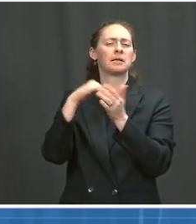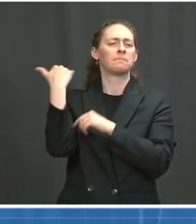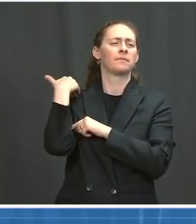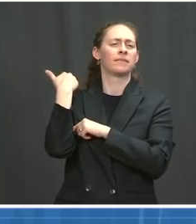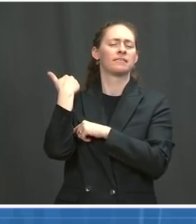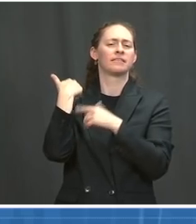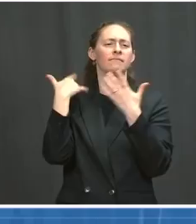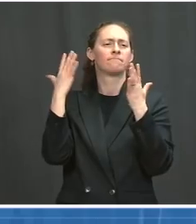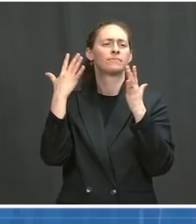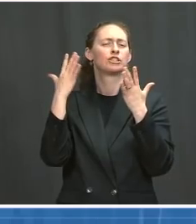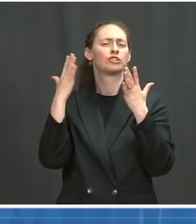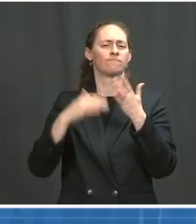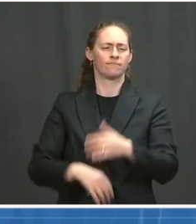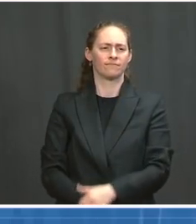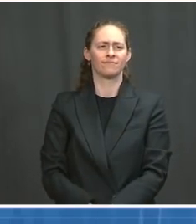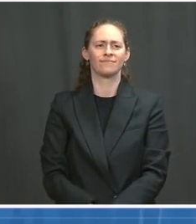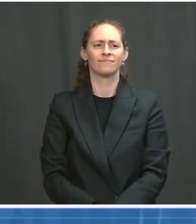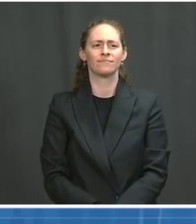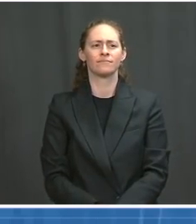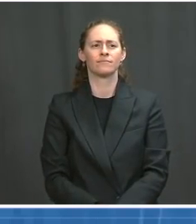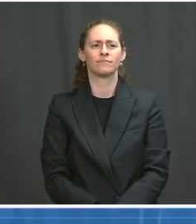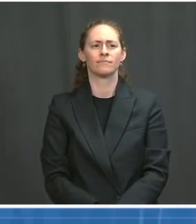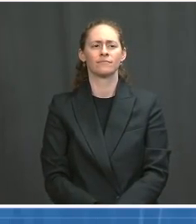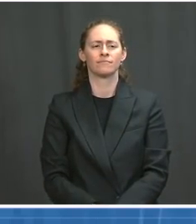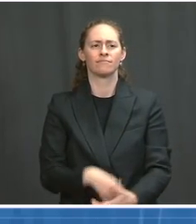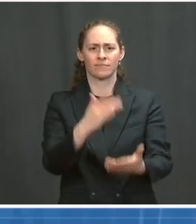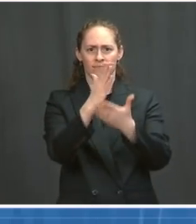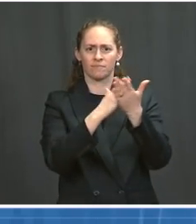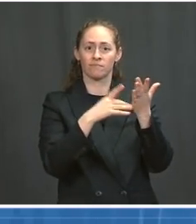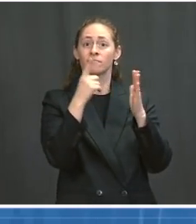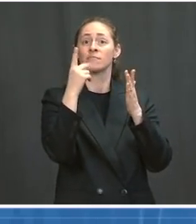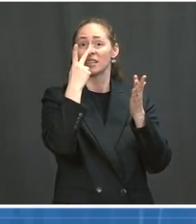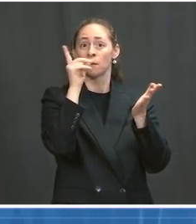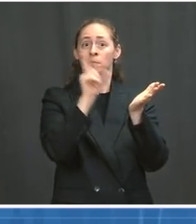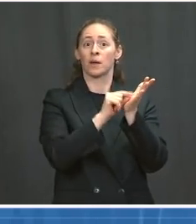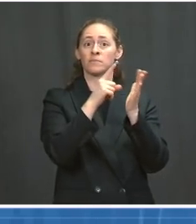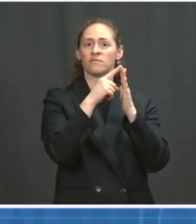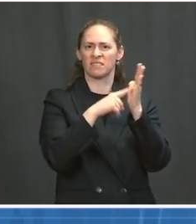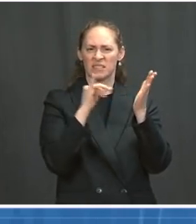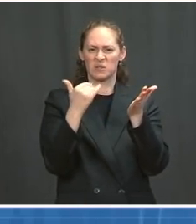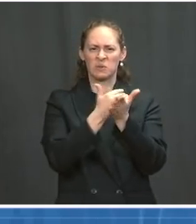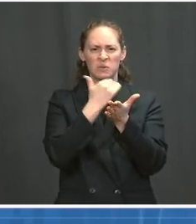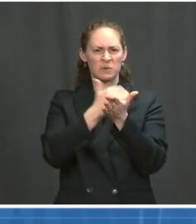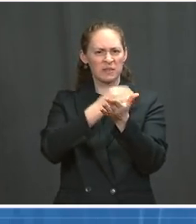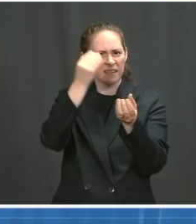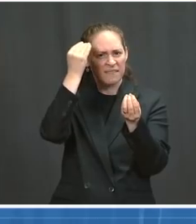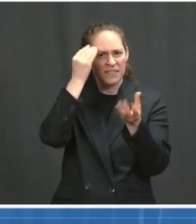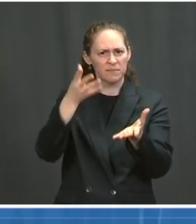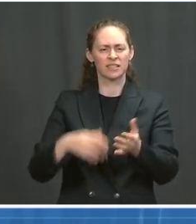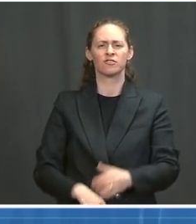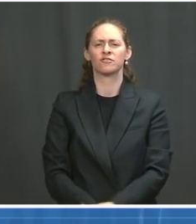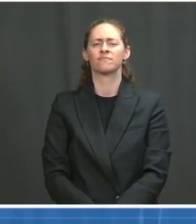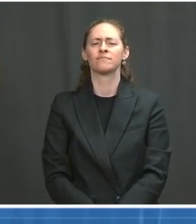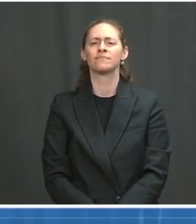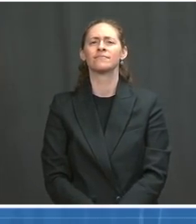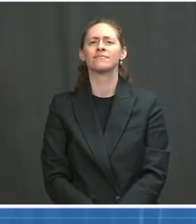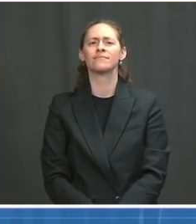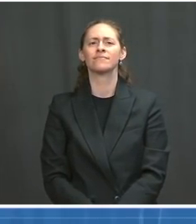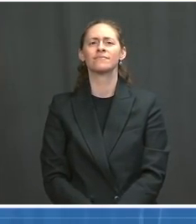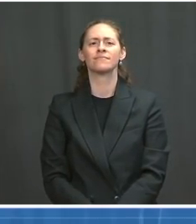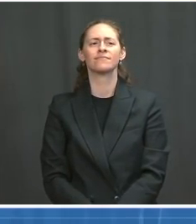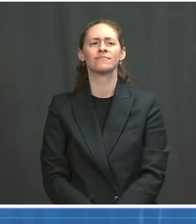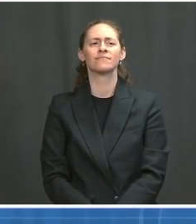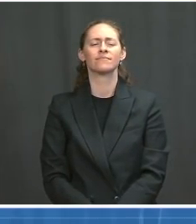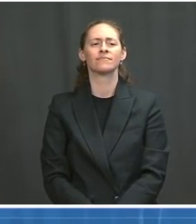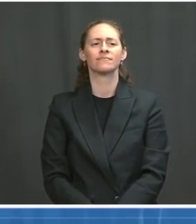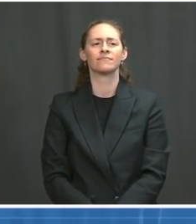Can I have the next slide? Yesterday, published online in The Lancet, is an important paper from Israel, which